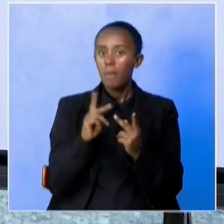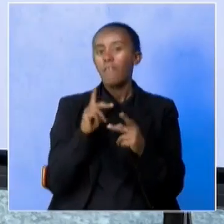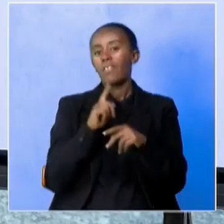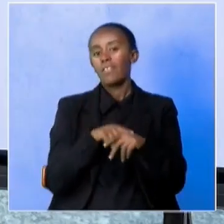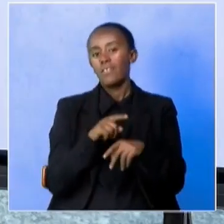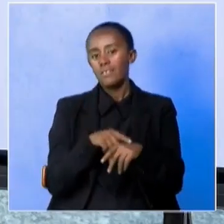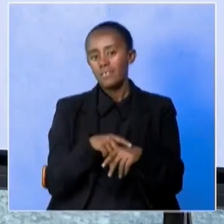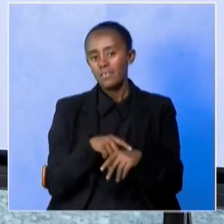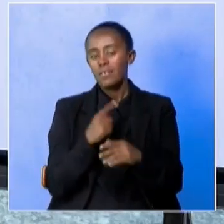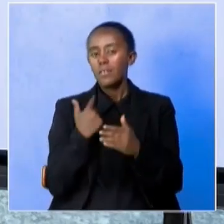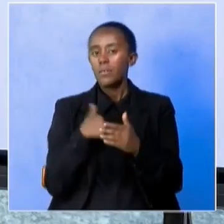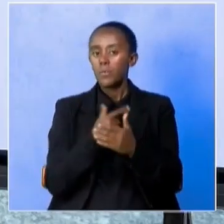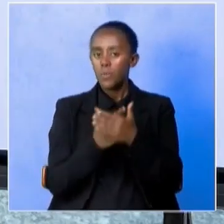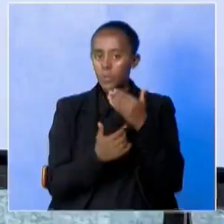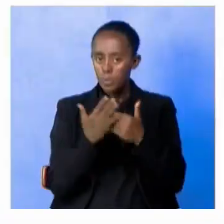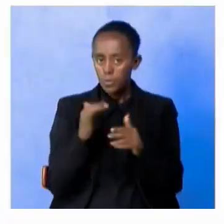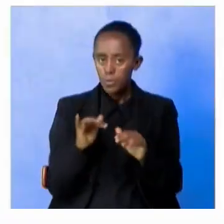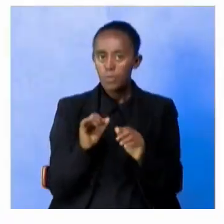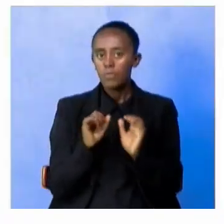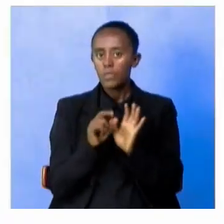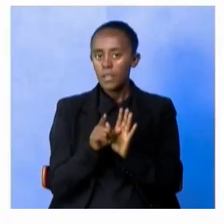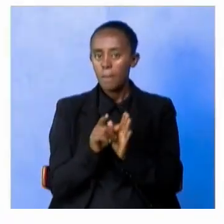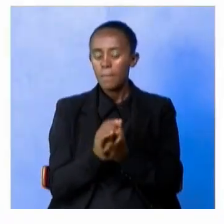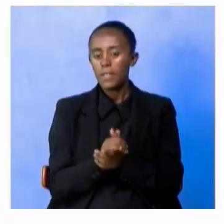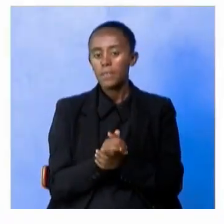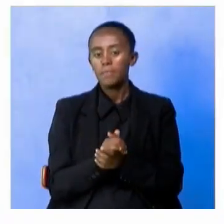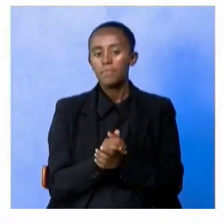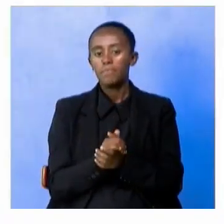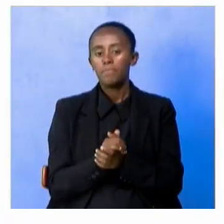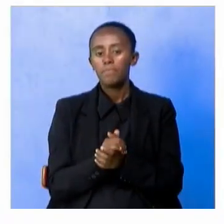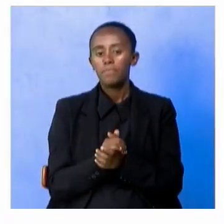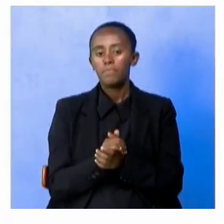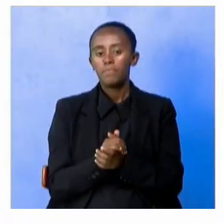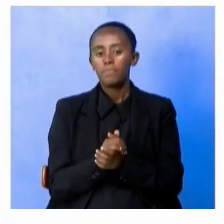and that's what we talked about. For example,